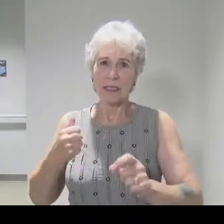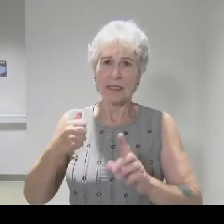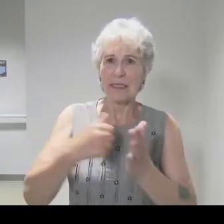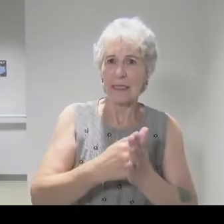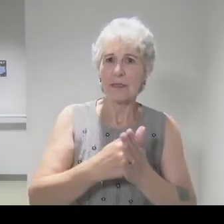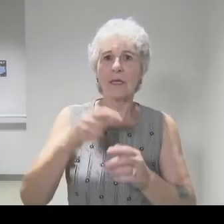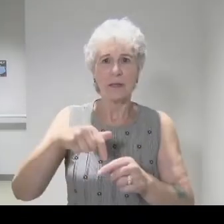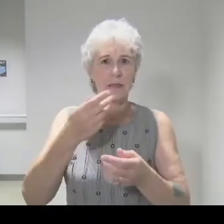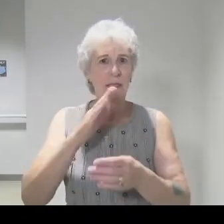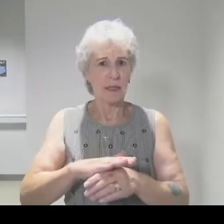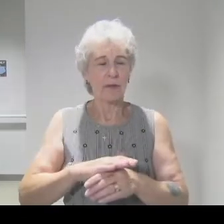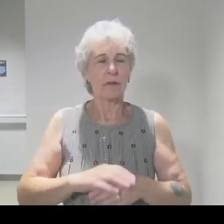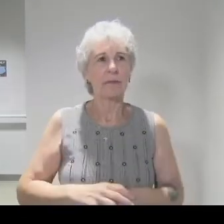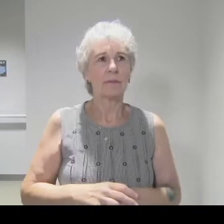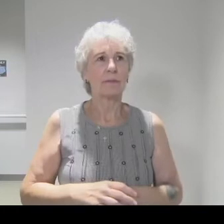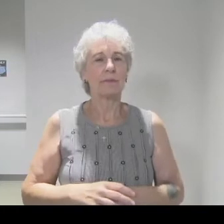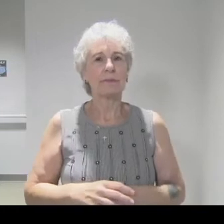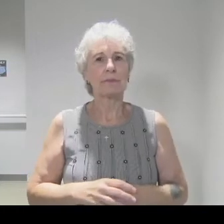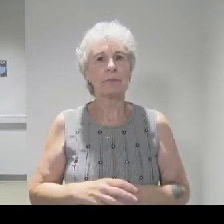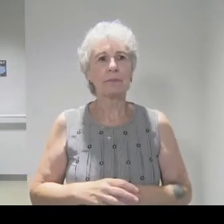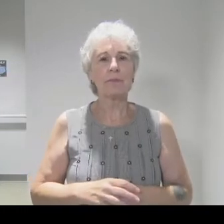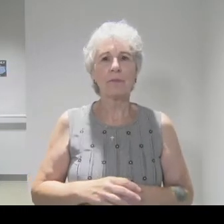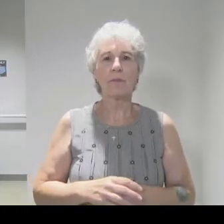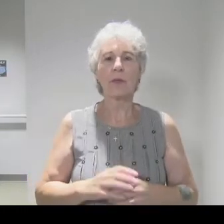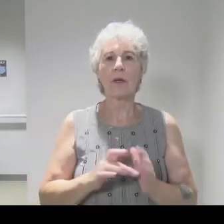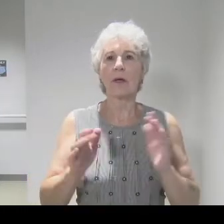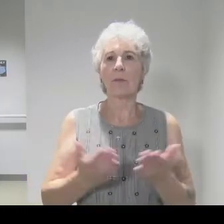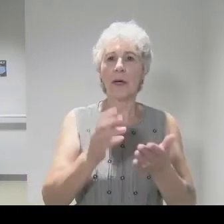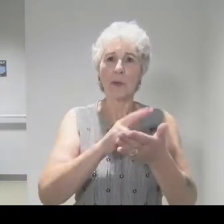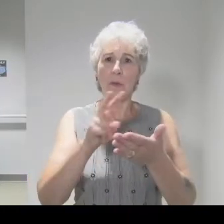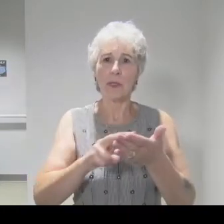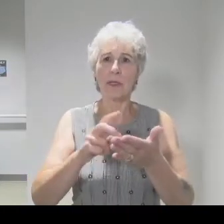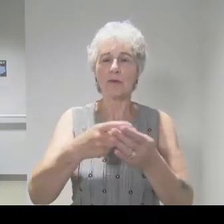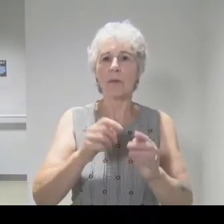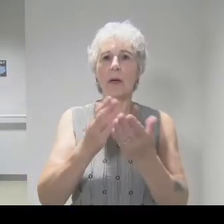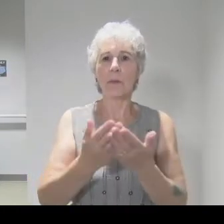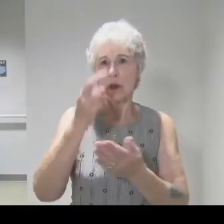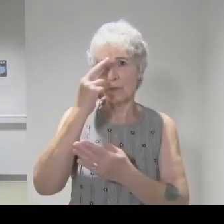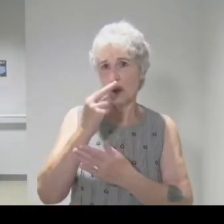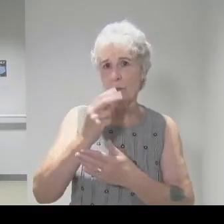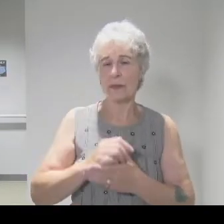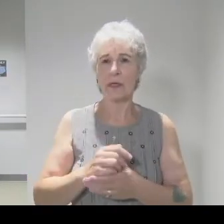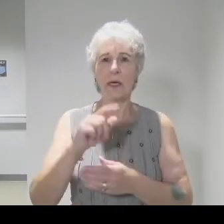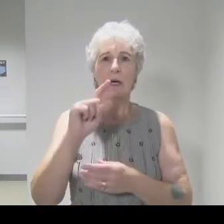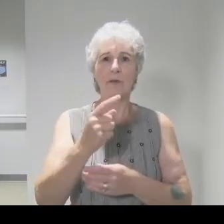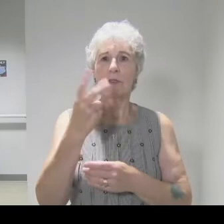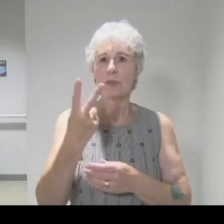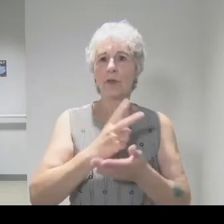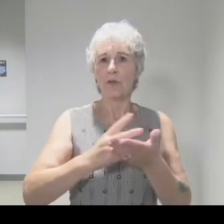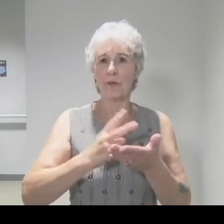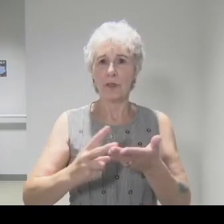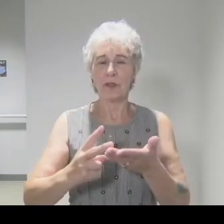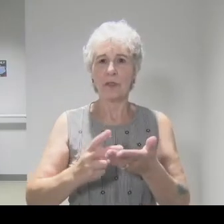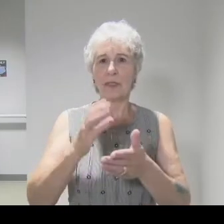taking place all around us. Our scripture reading this morning is from the book of Romans. It's going to be the first two verses of the first chapter,